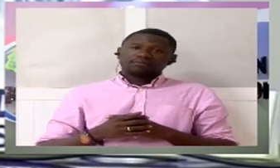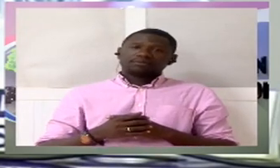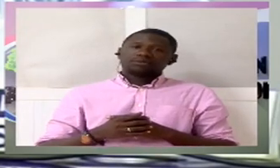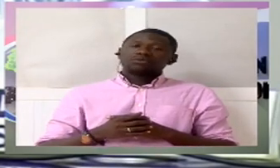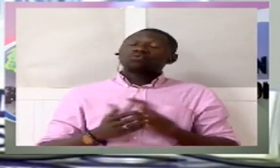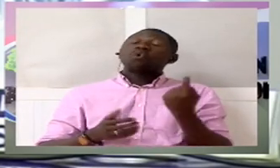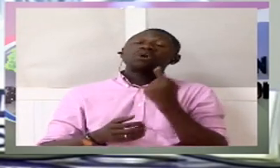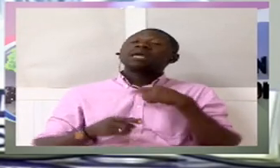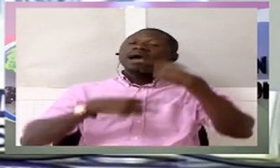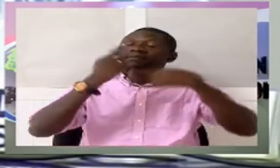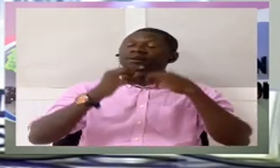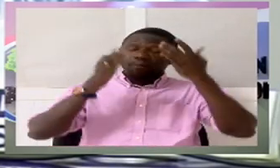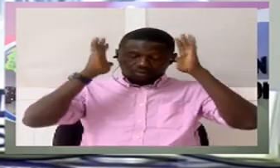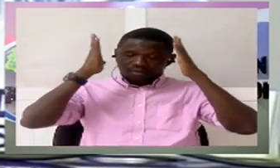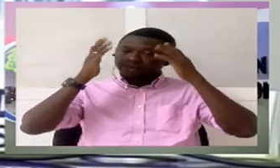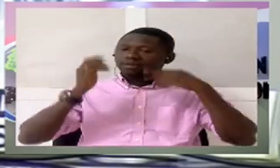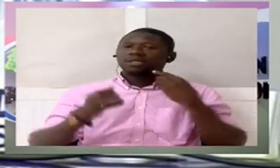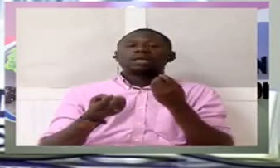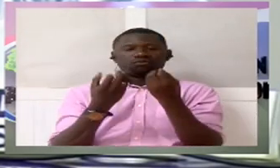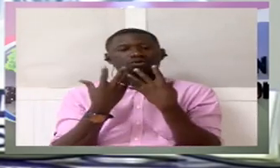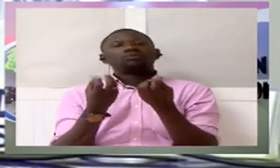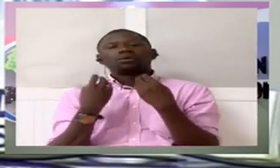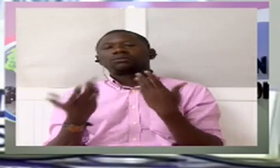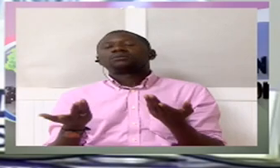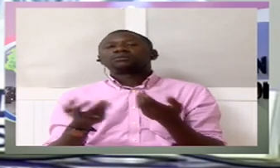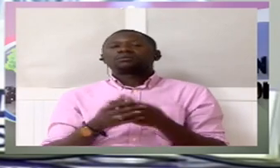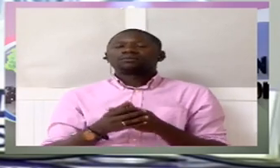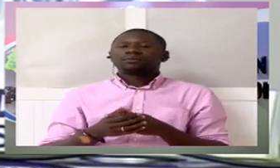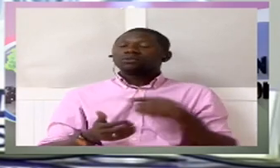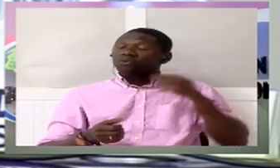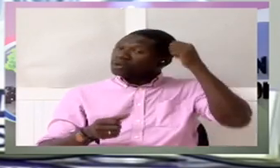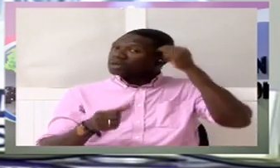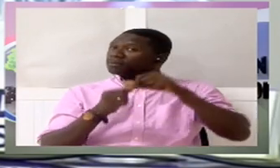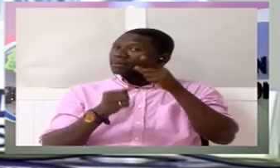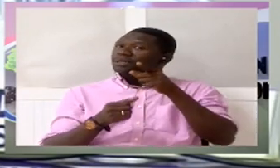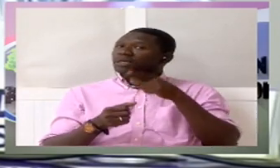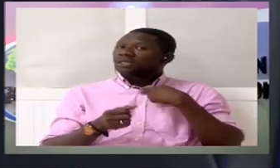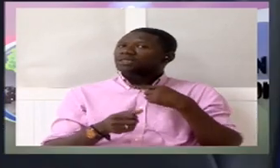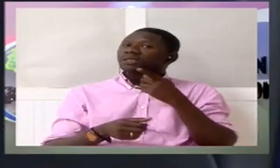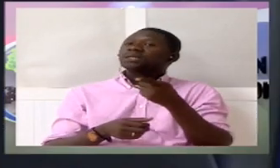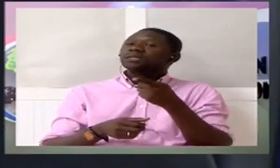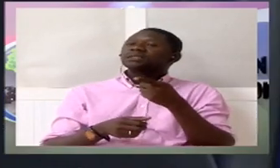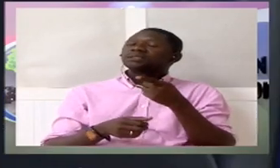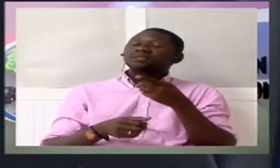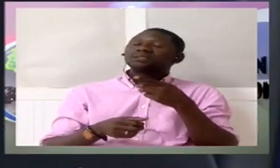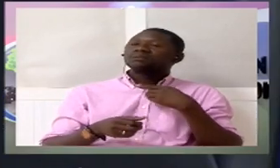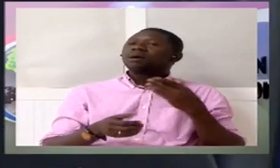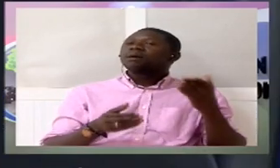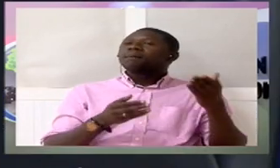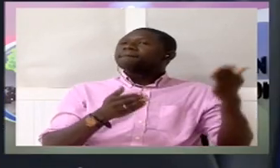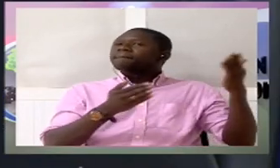1997, the new constitution, the president could not do business. Yakilo ba kanako, ya